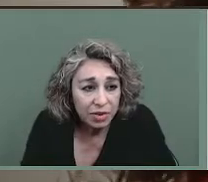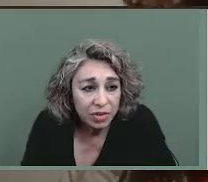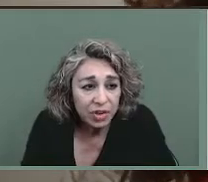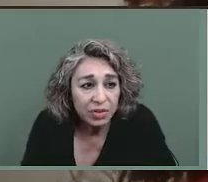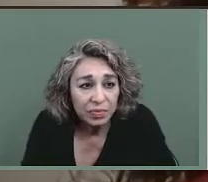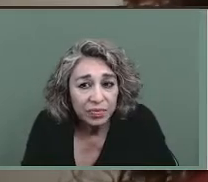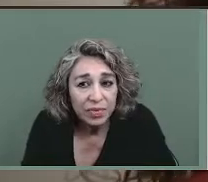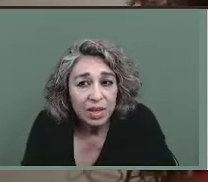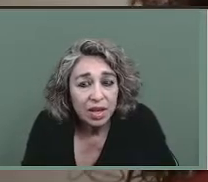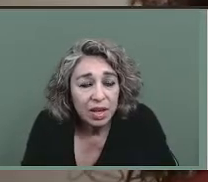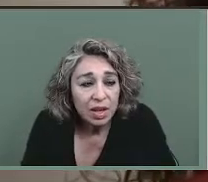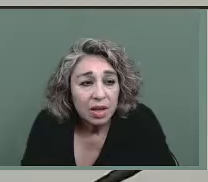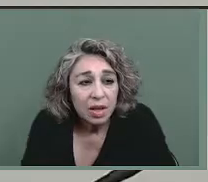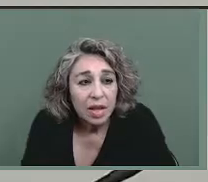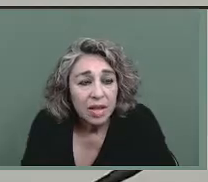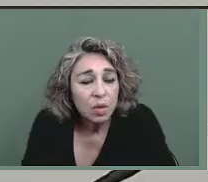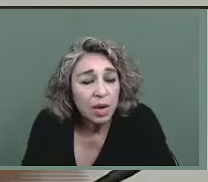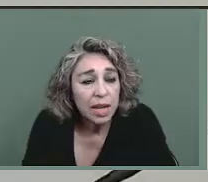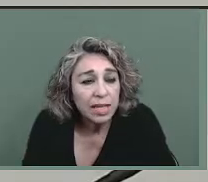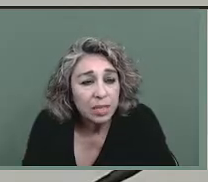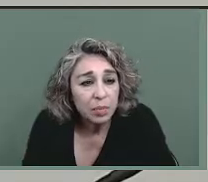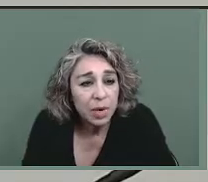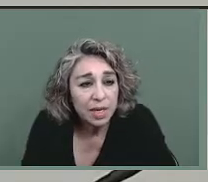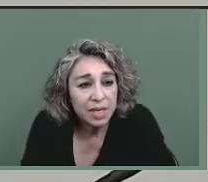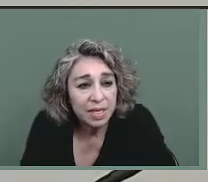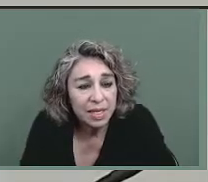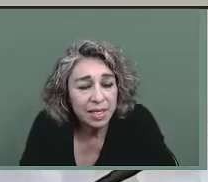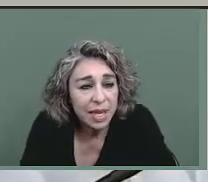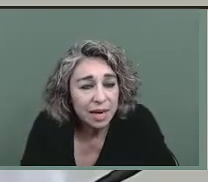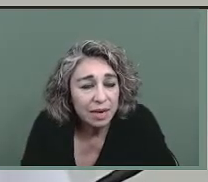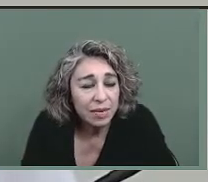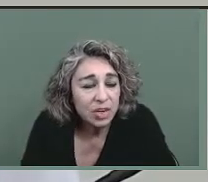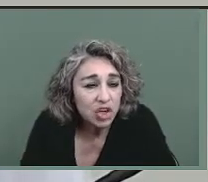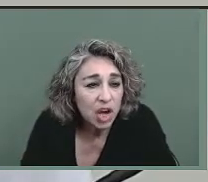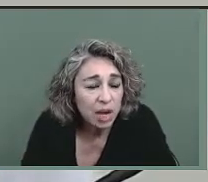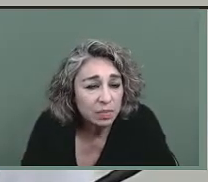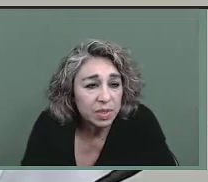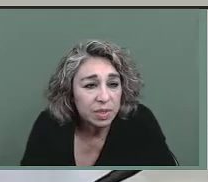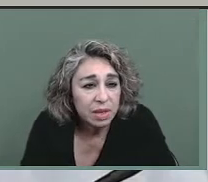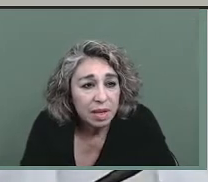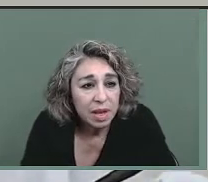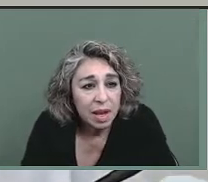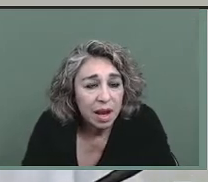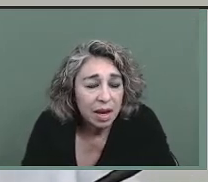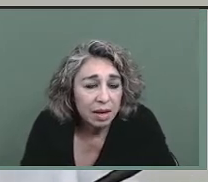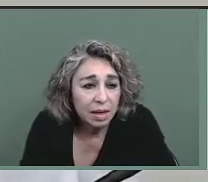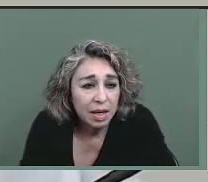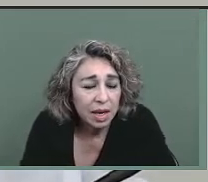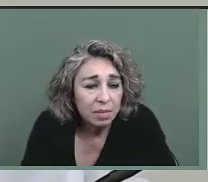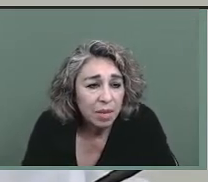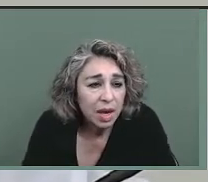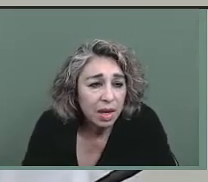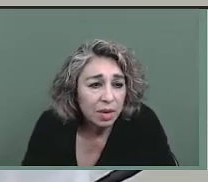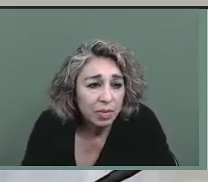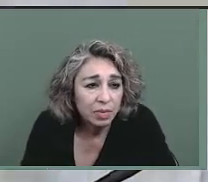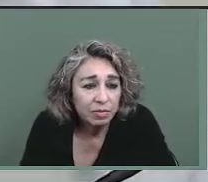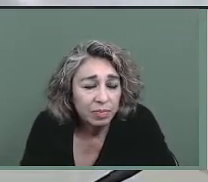the Future. And they're working as apprentices in shops,